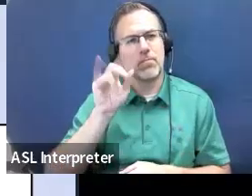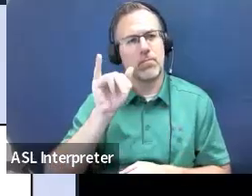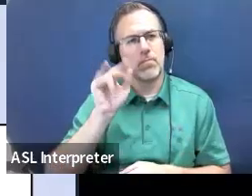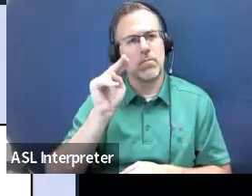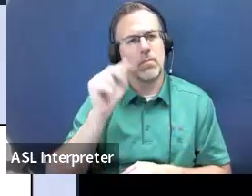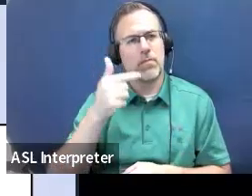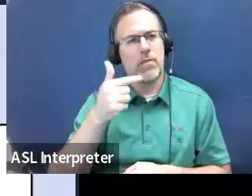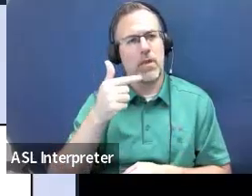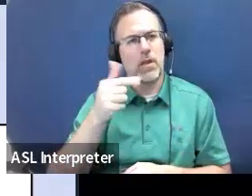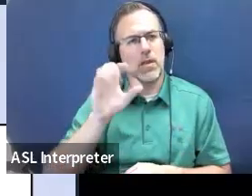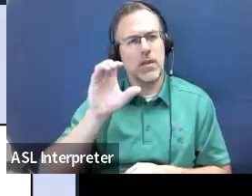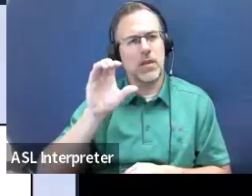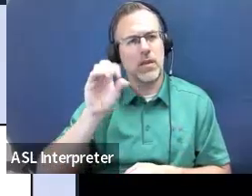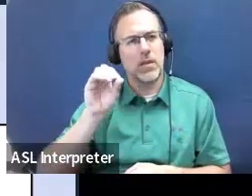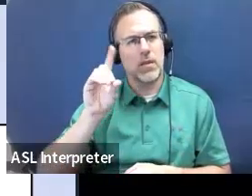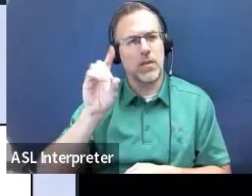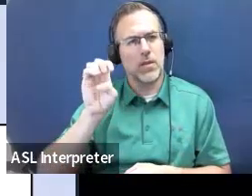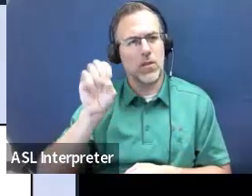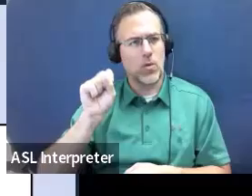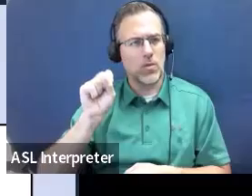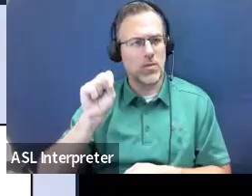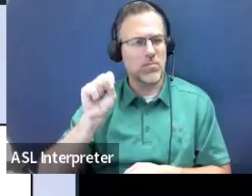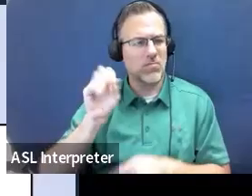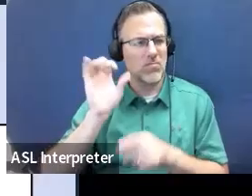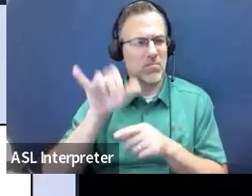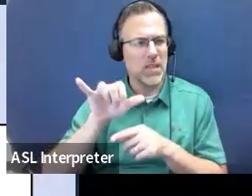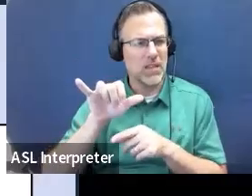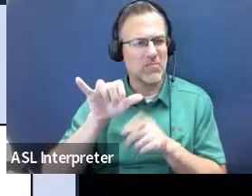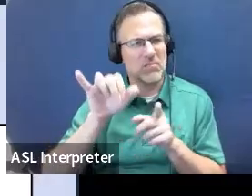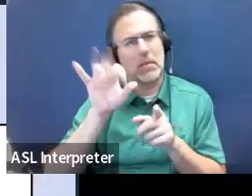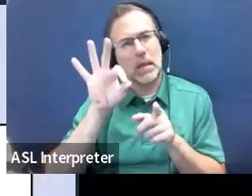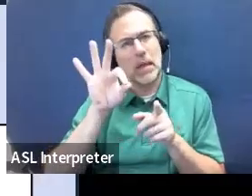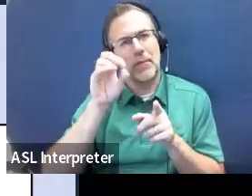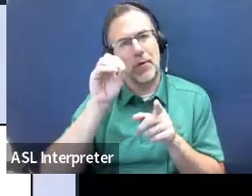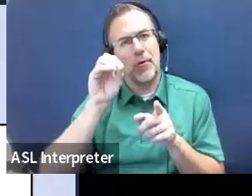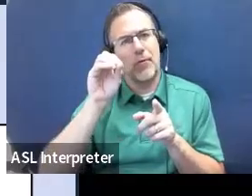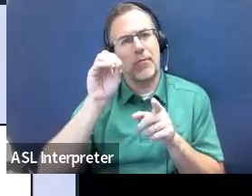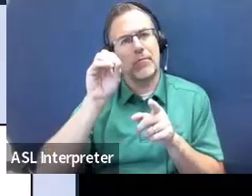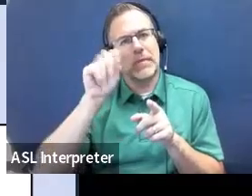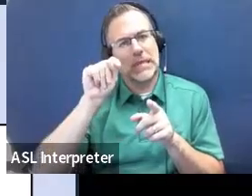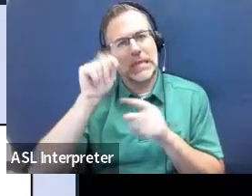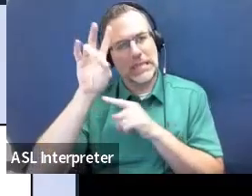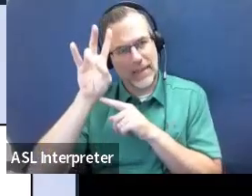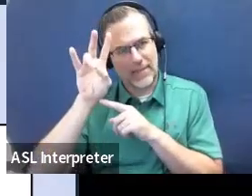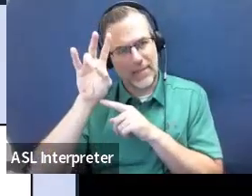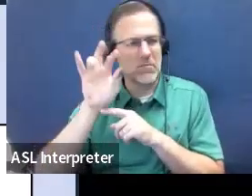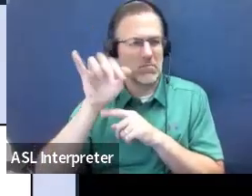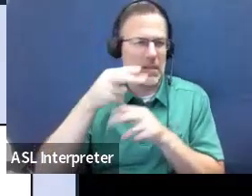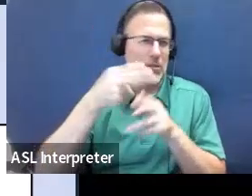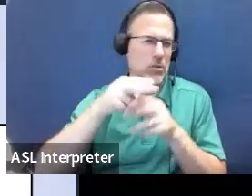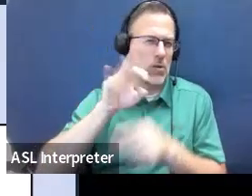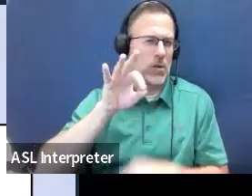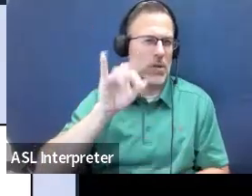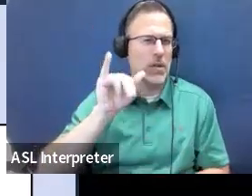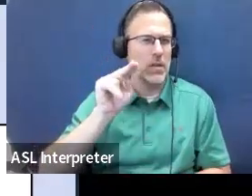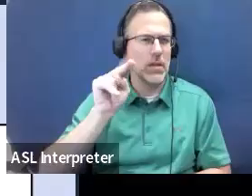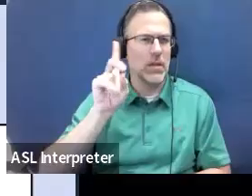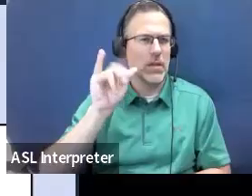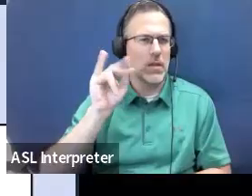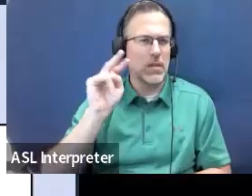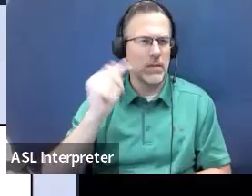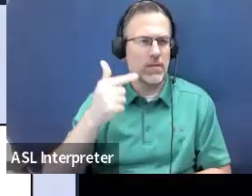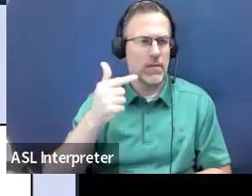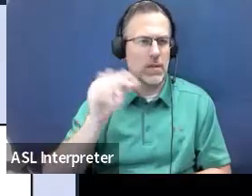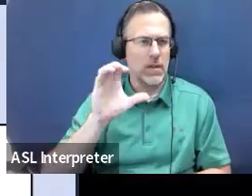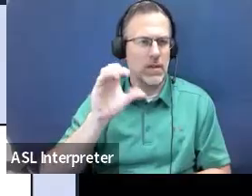you're probably like, what are those things? That's what they are. So you don't really have to worry about them, but if you've ever been through monitoring with our team, you